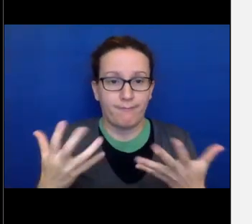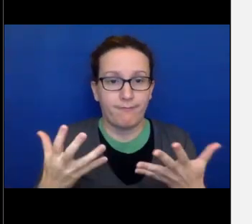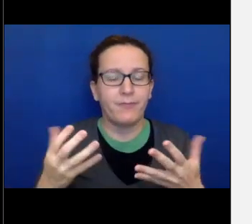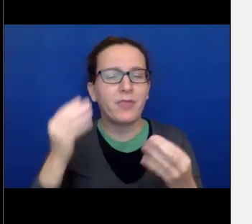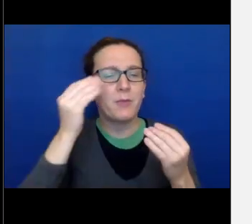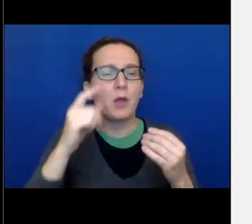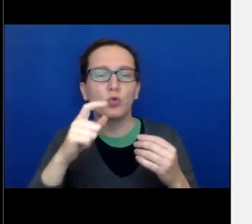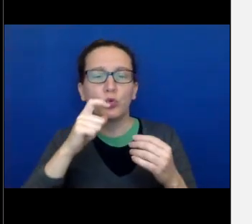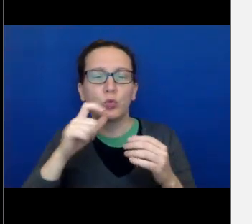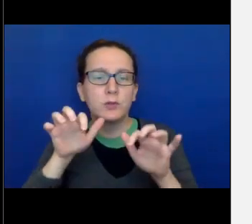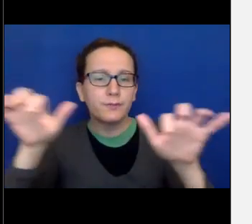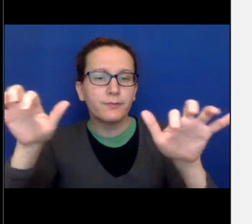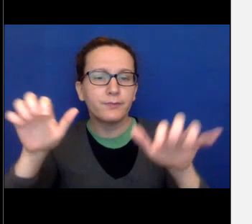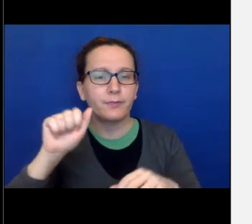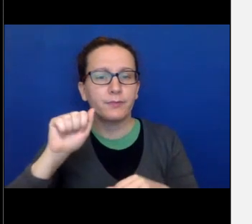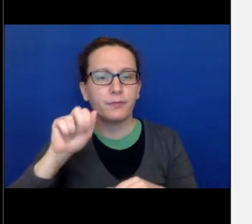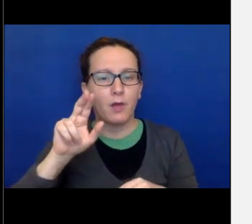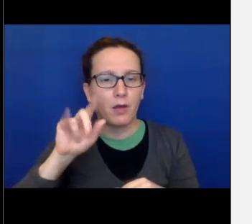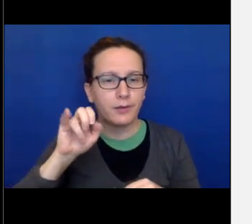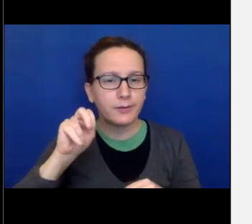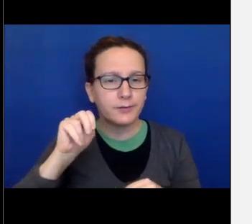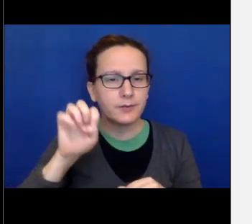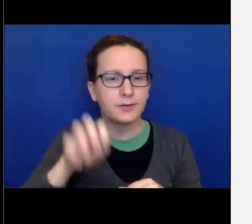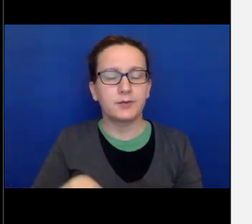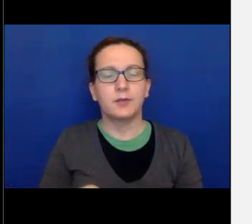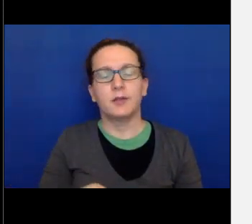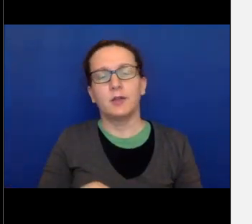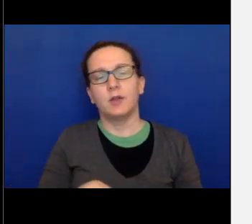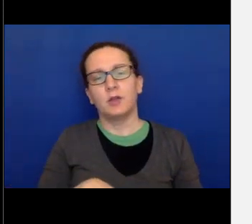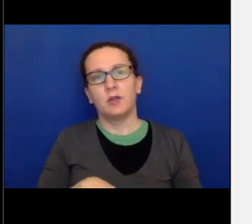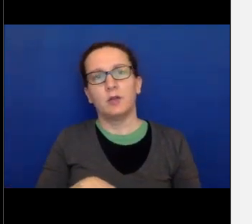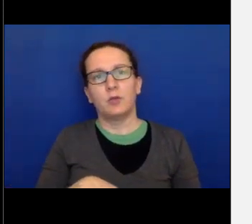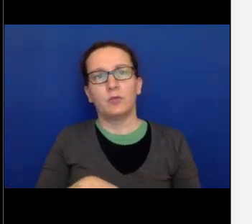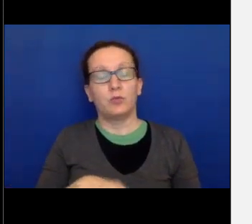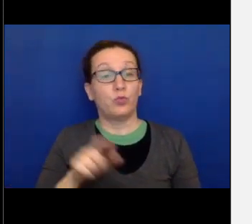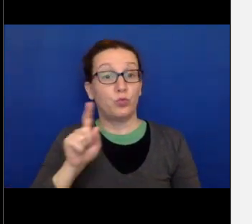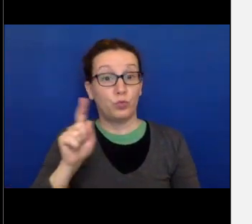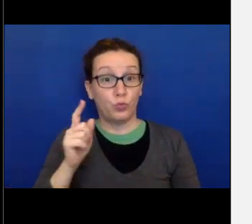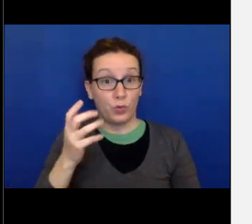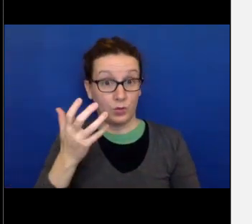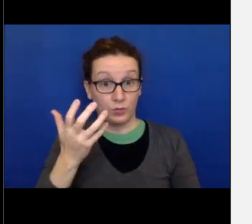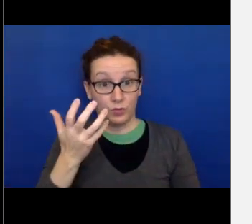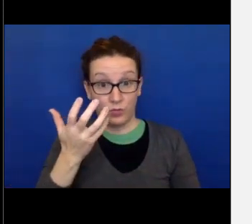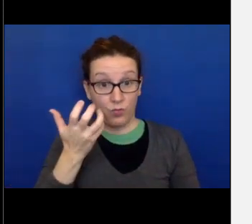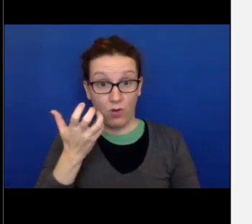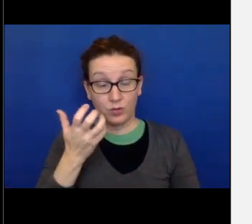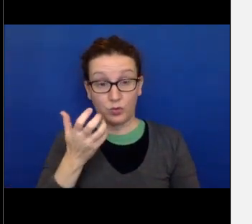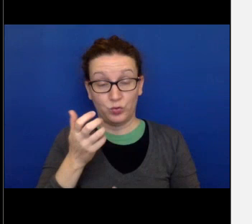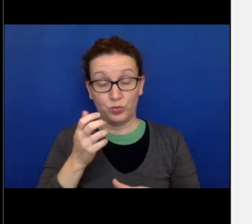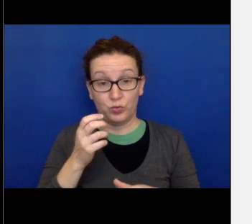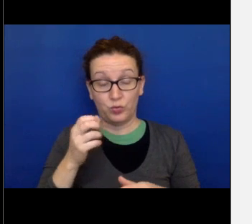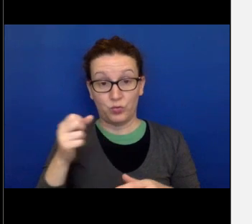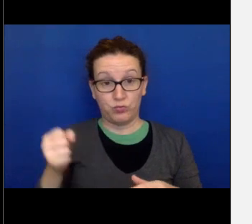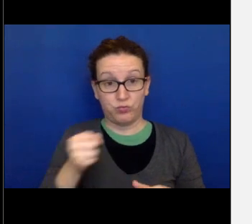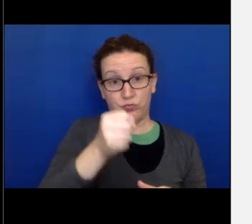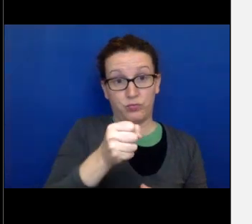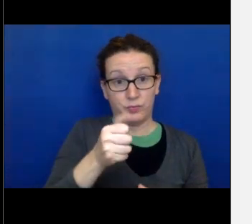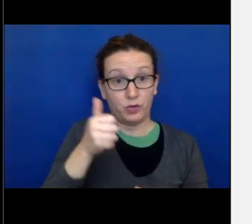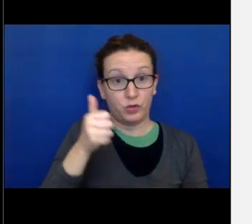your audience, right? And where do you want to situate yourself in the field? And when you answer